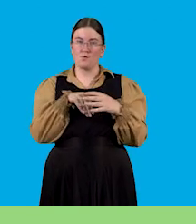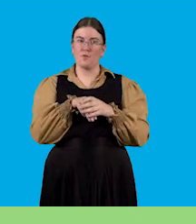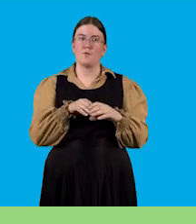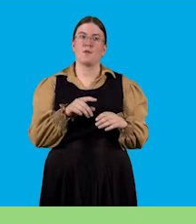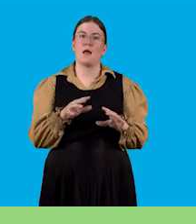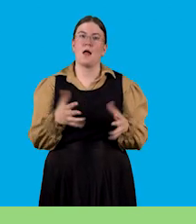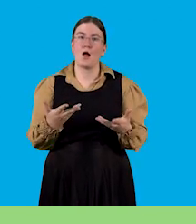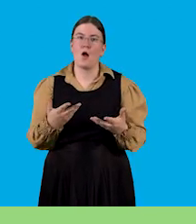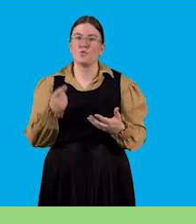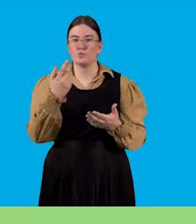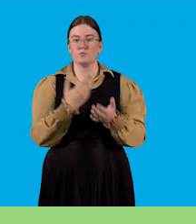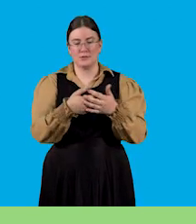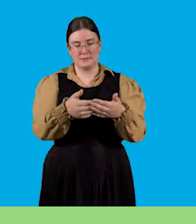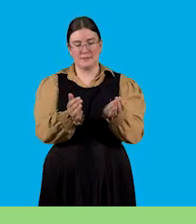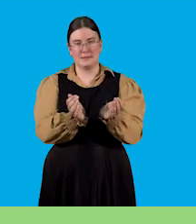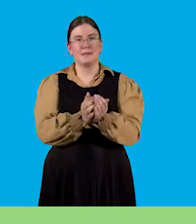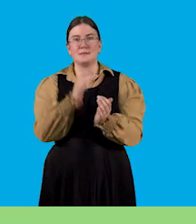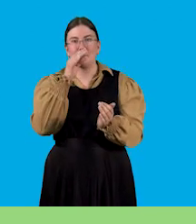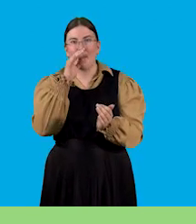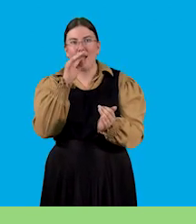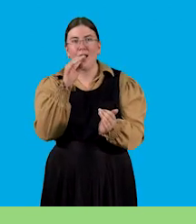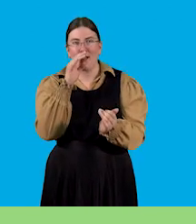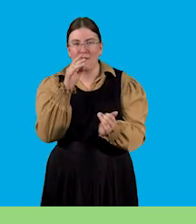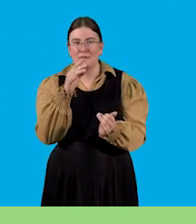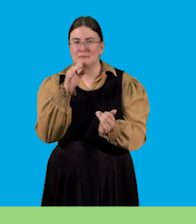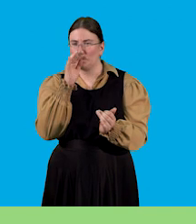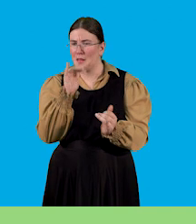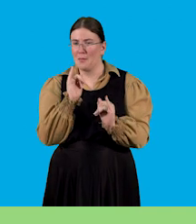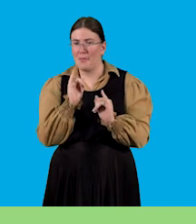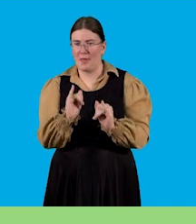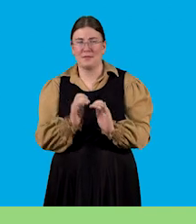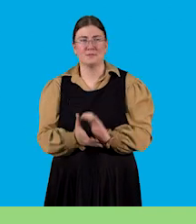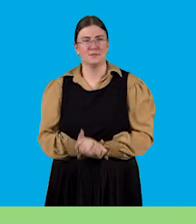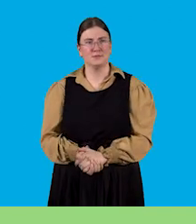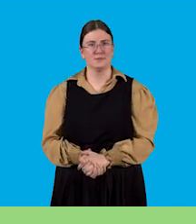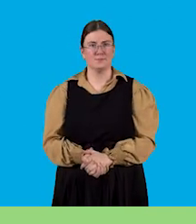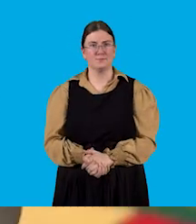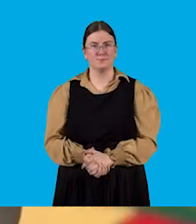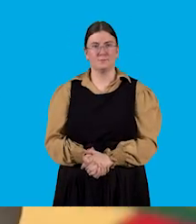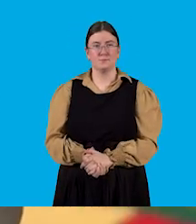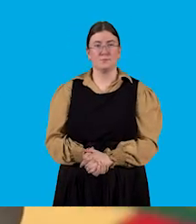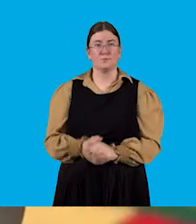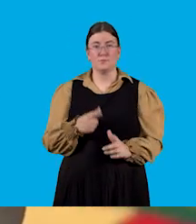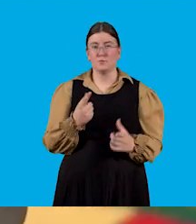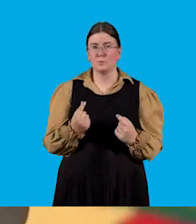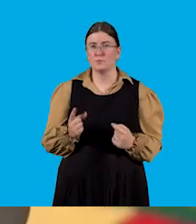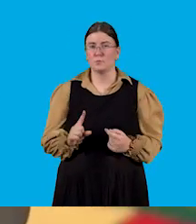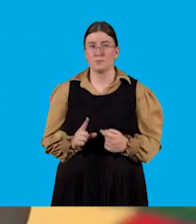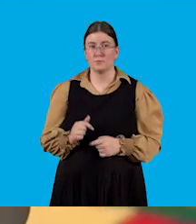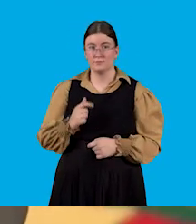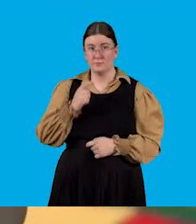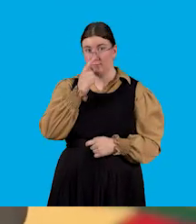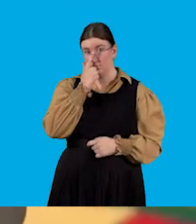in the process of smelling, where you will be able to smell a burnt cake. How are you going to respond to